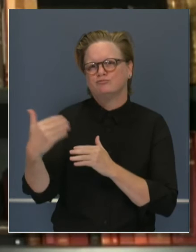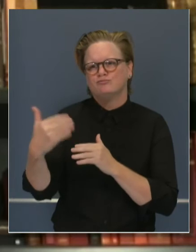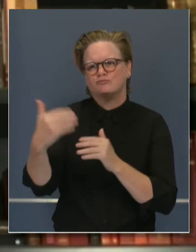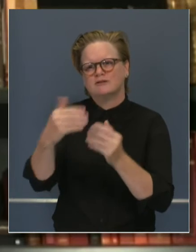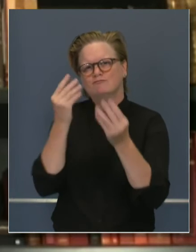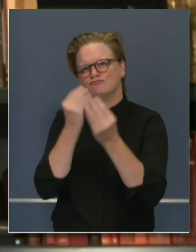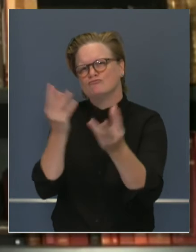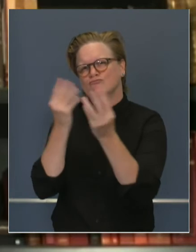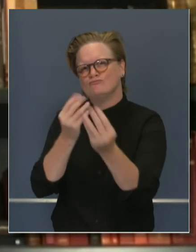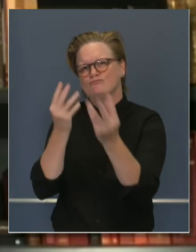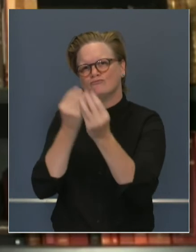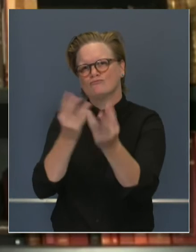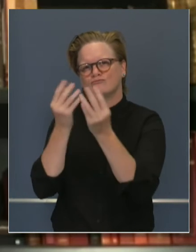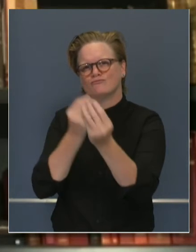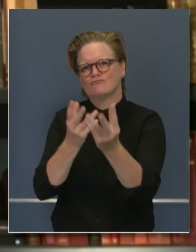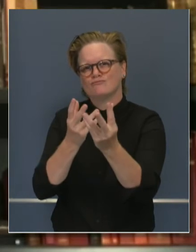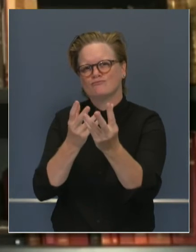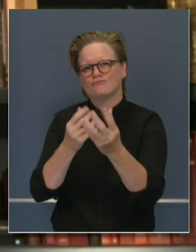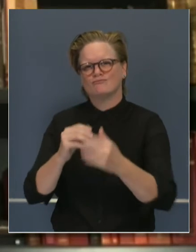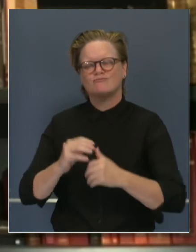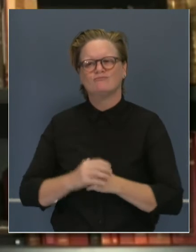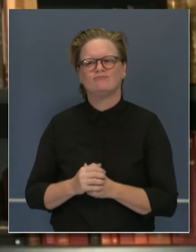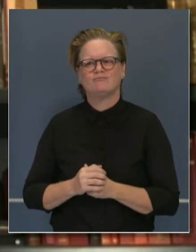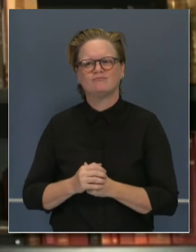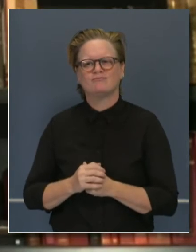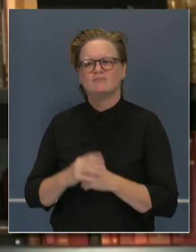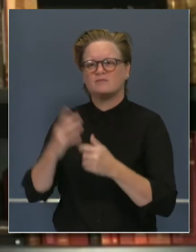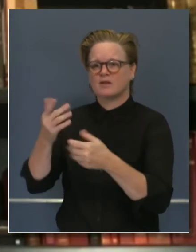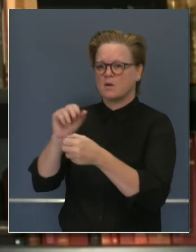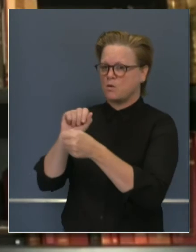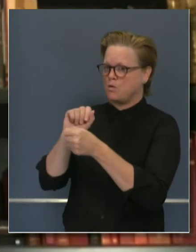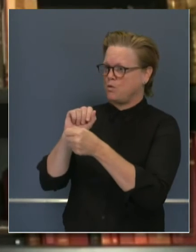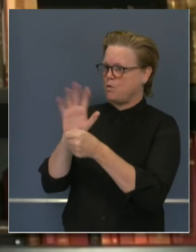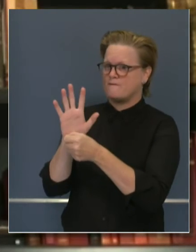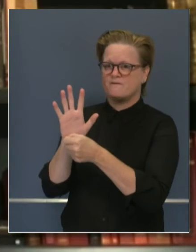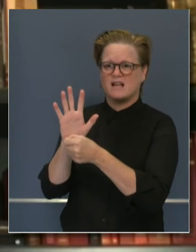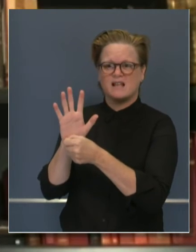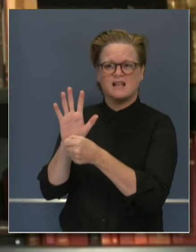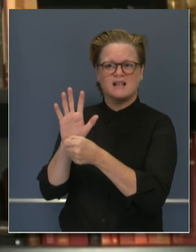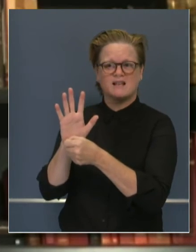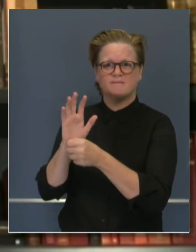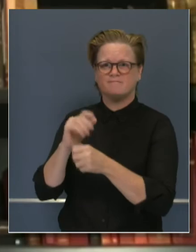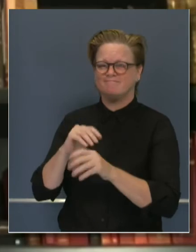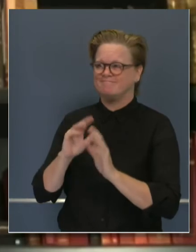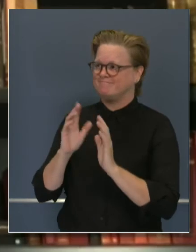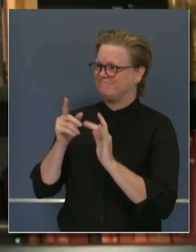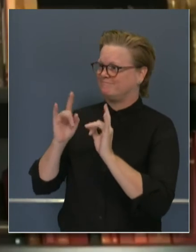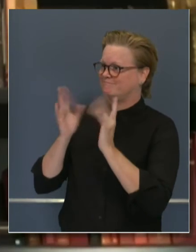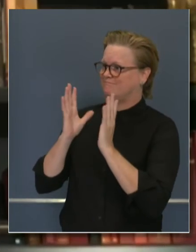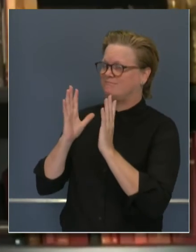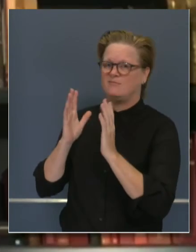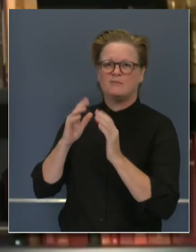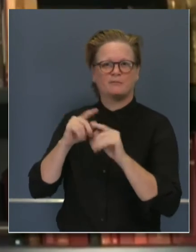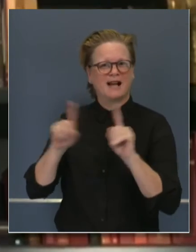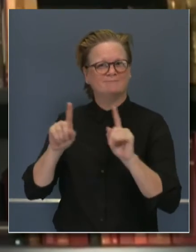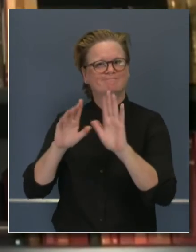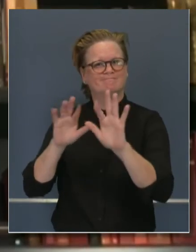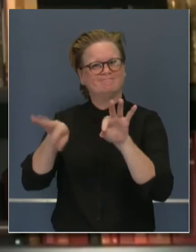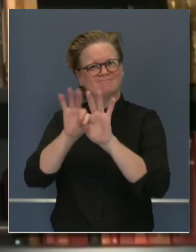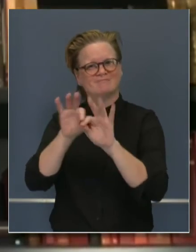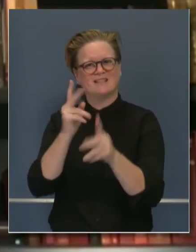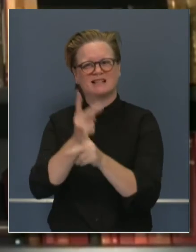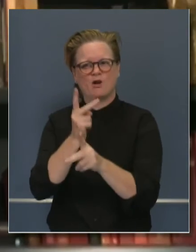not take holidays off, quite the contrary. Take care, everybody, and thank you for tuning in, at least to